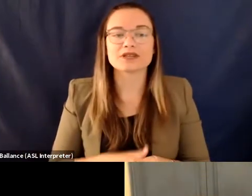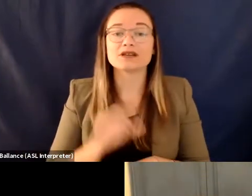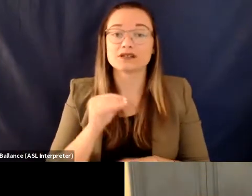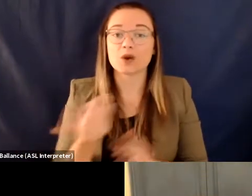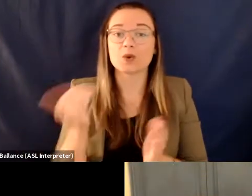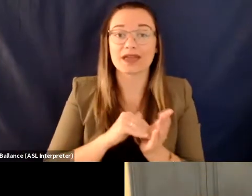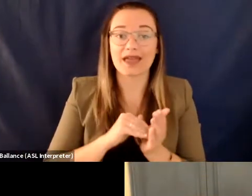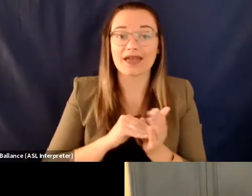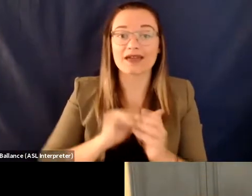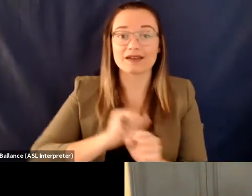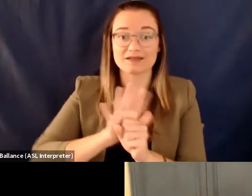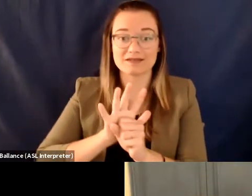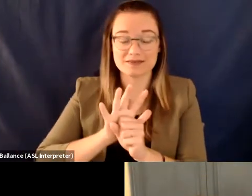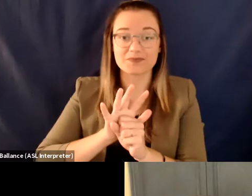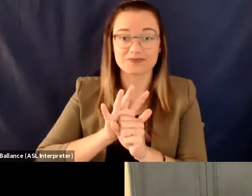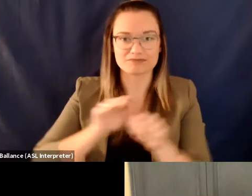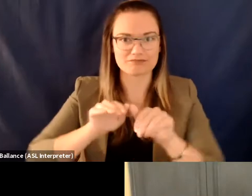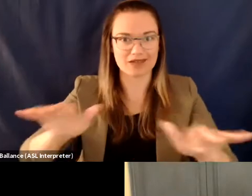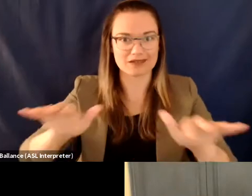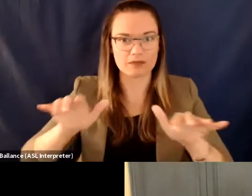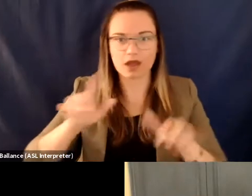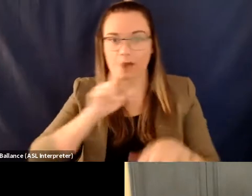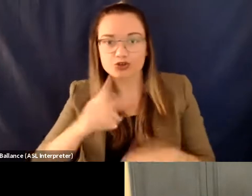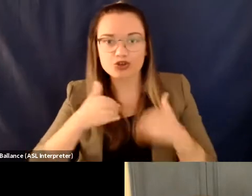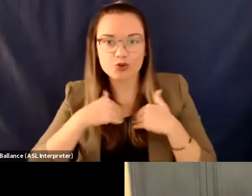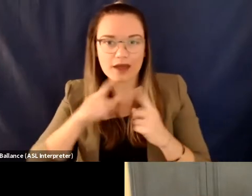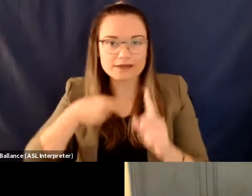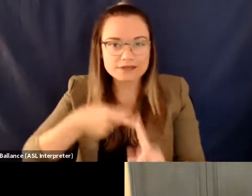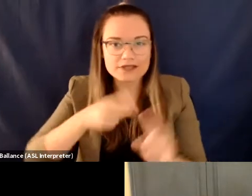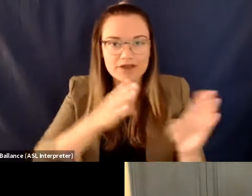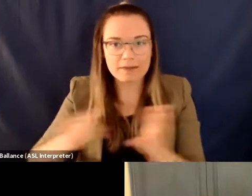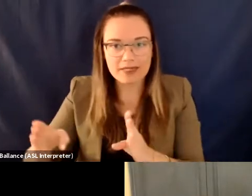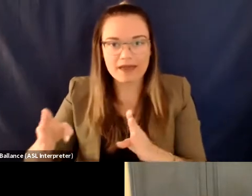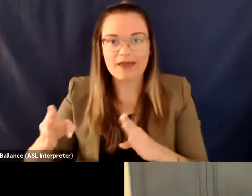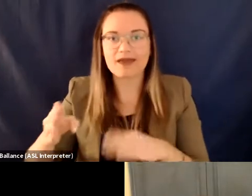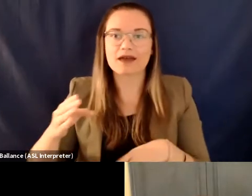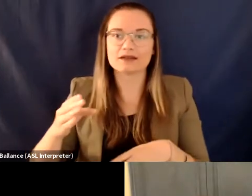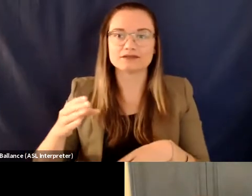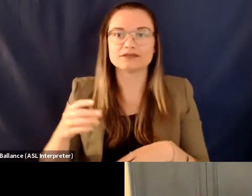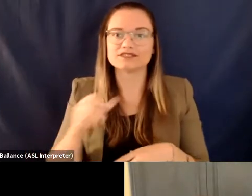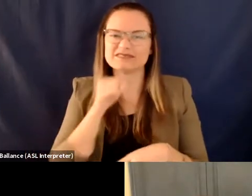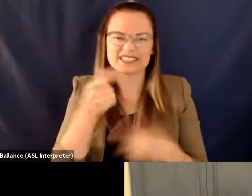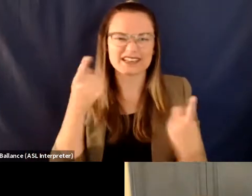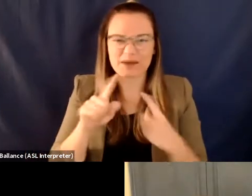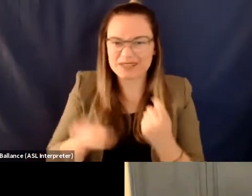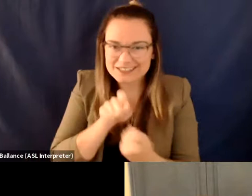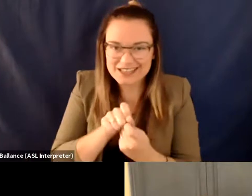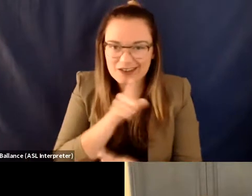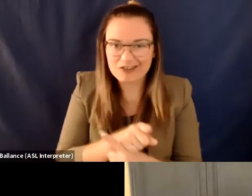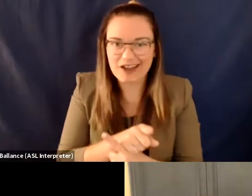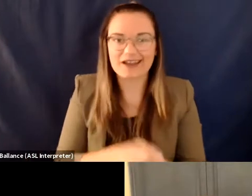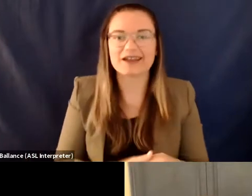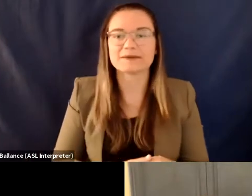So again, the pandemic, you know, you must have had certain plans that didn't quite come out the way you thought they would. Sure.